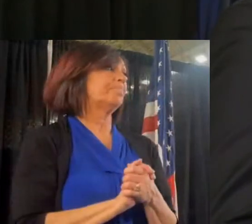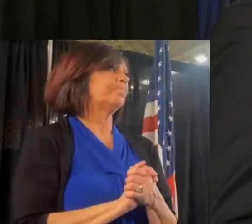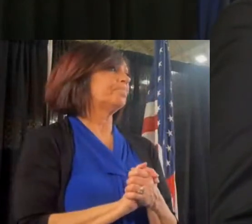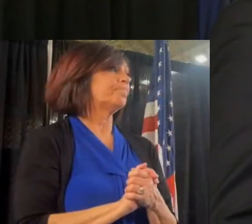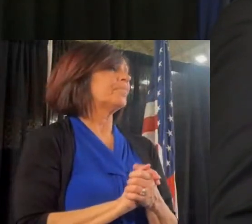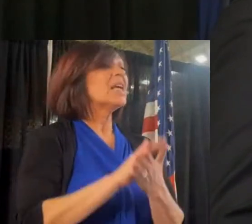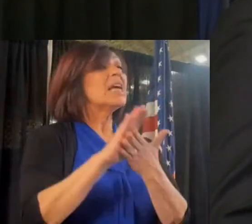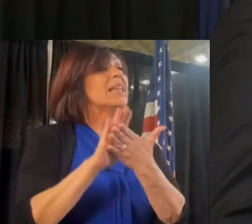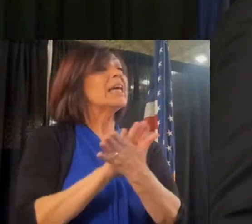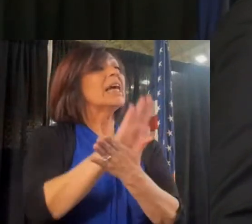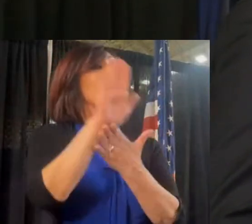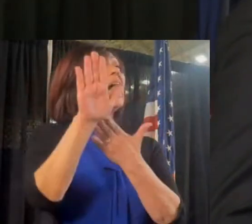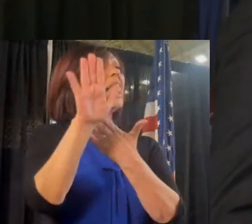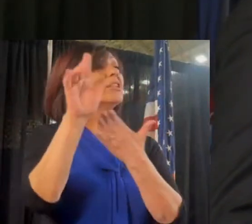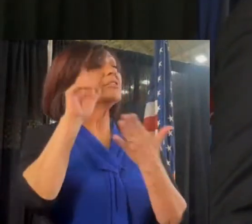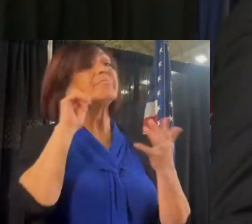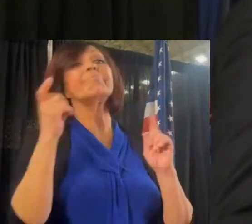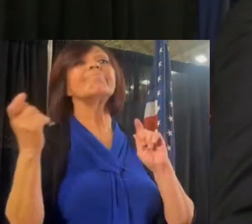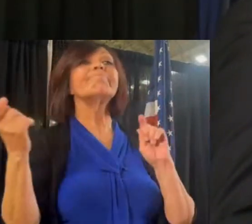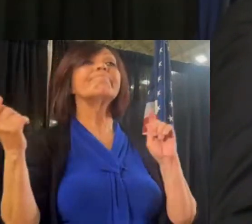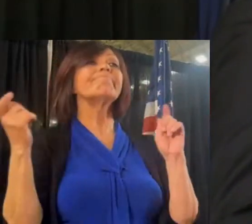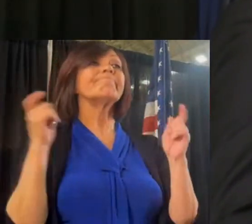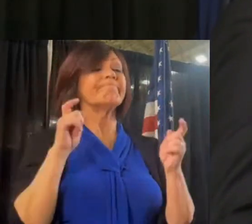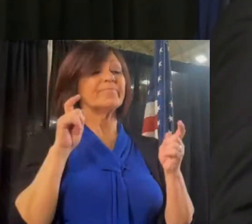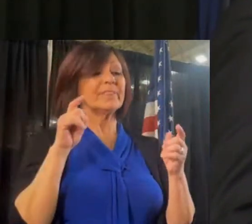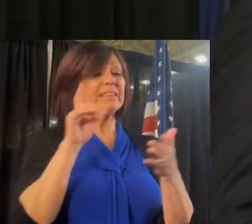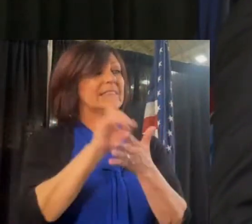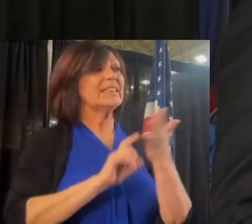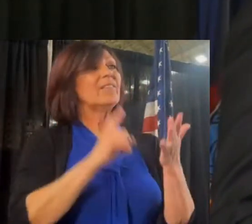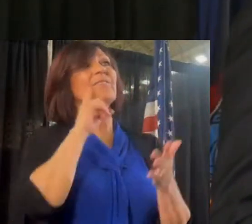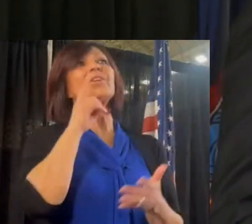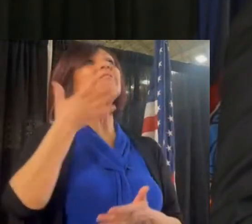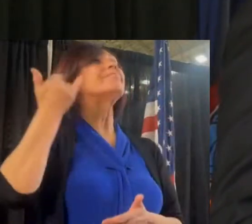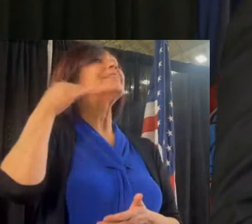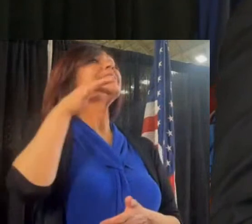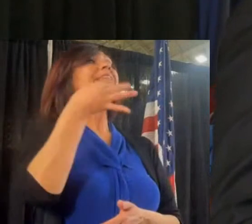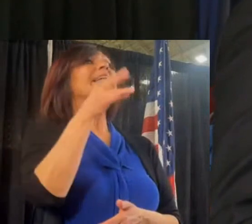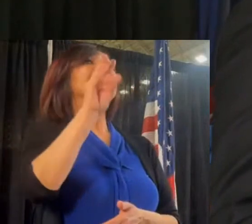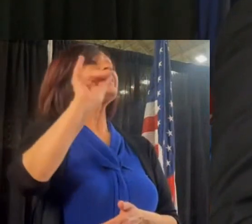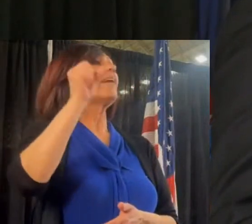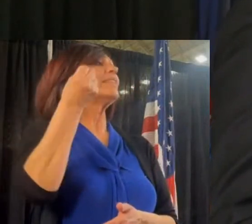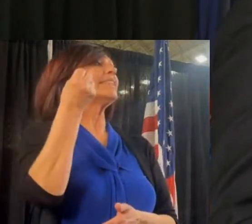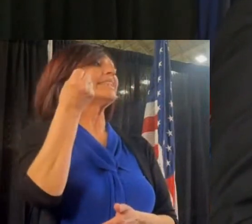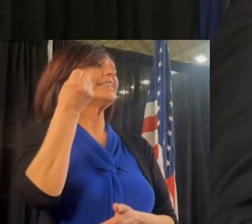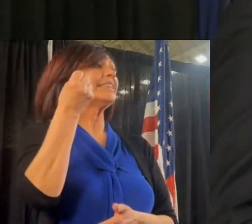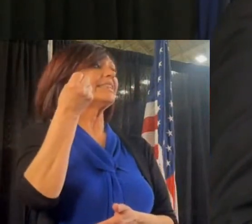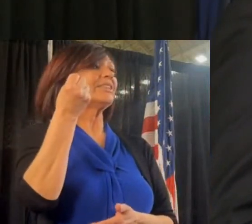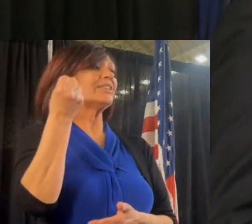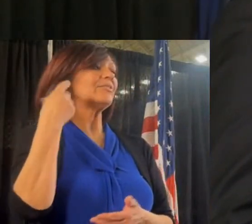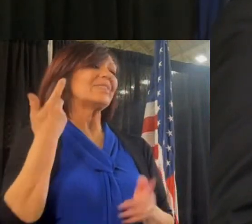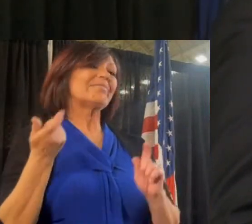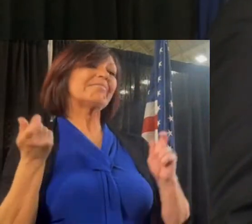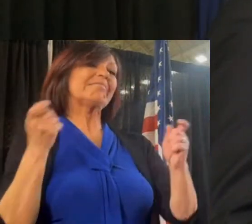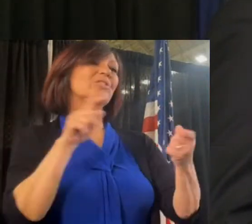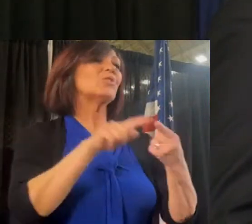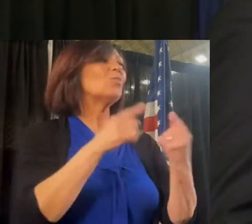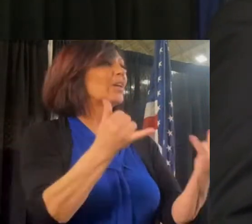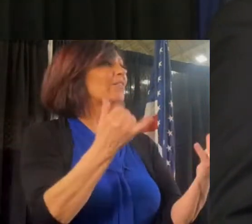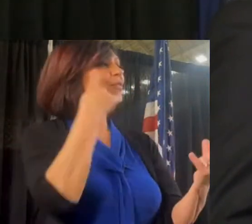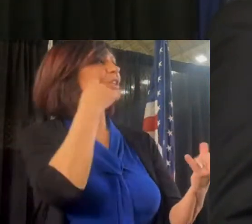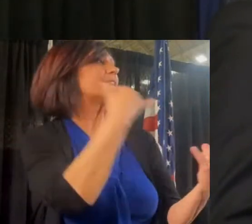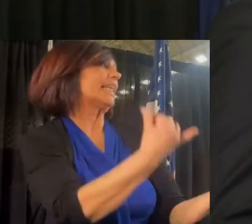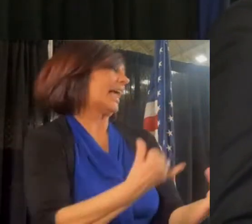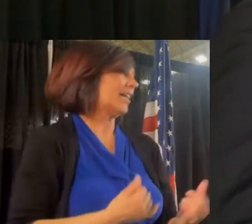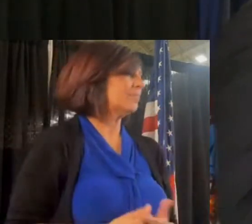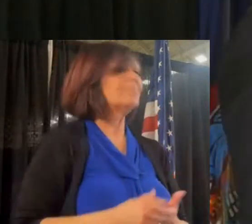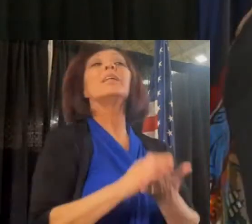The college must transform from an institution designed for the 1970s to one designed for today. The